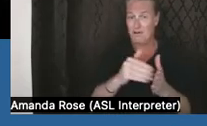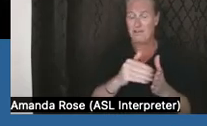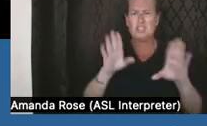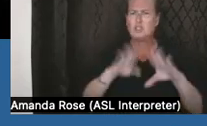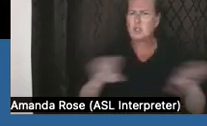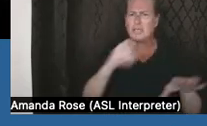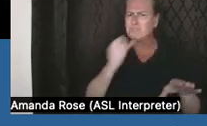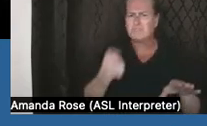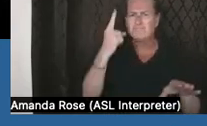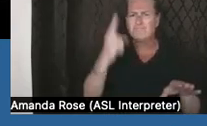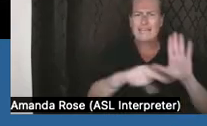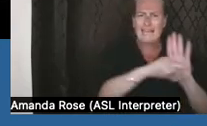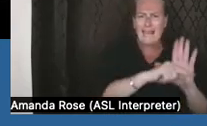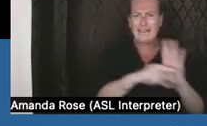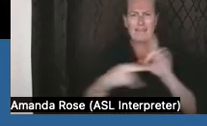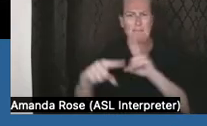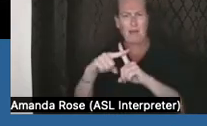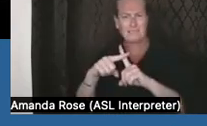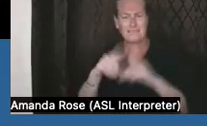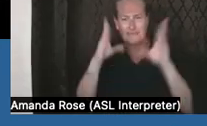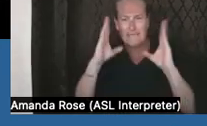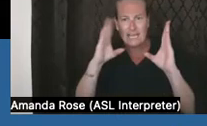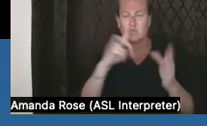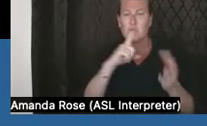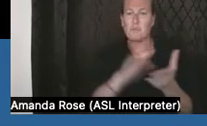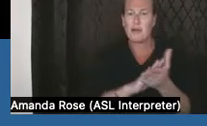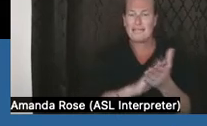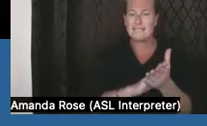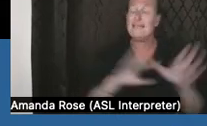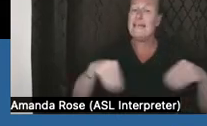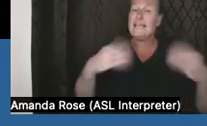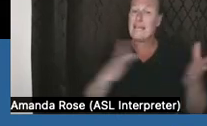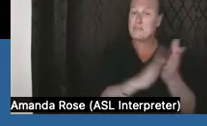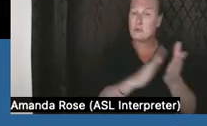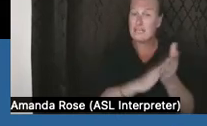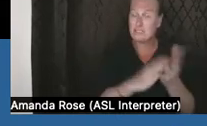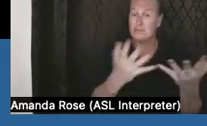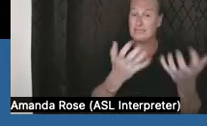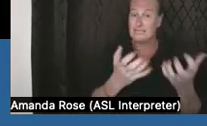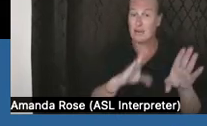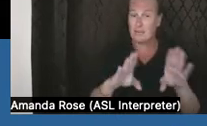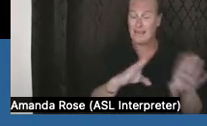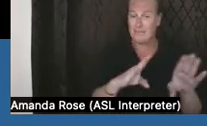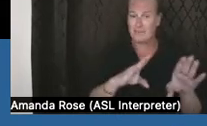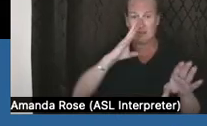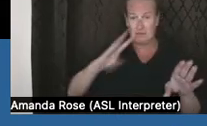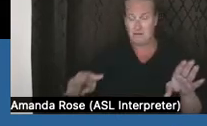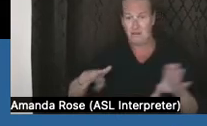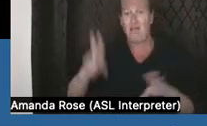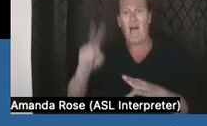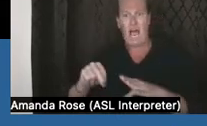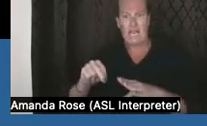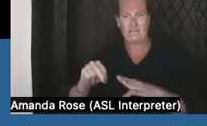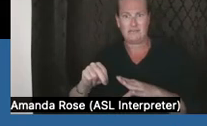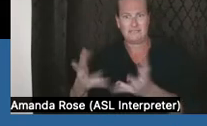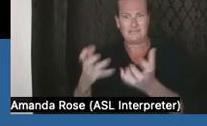and positive praise or attention. Give them more attention or praise to the desired behaviors and less to the undesired behaviors. So letting them